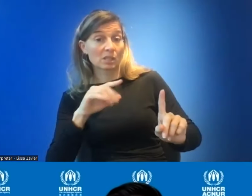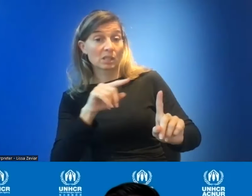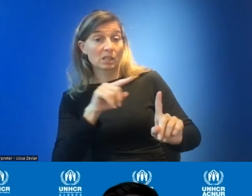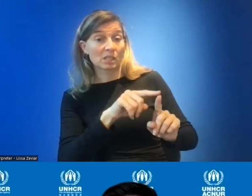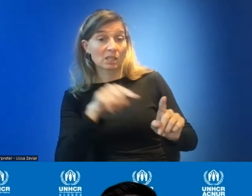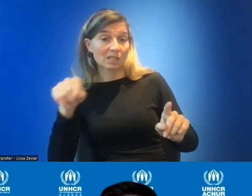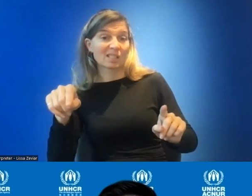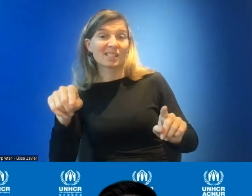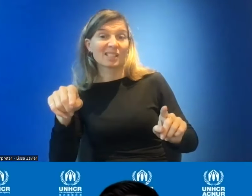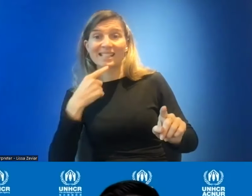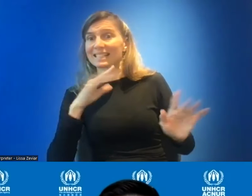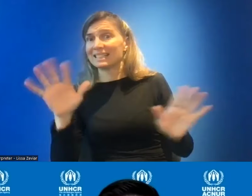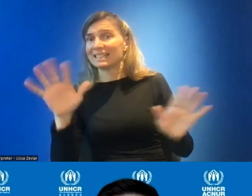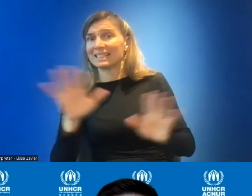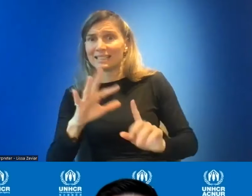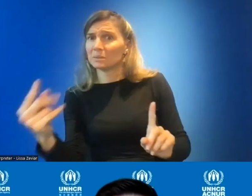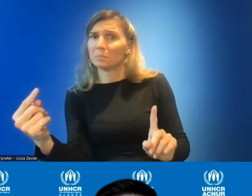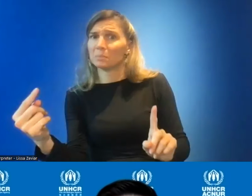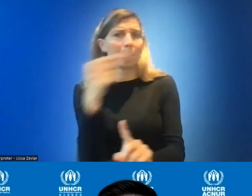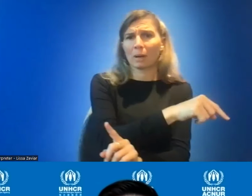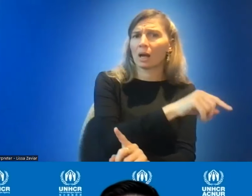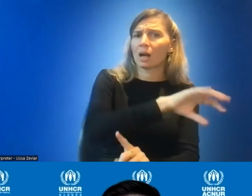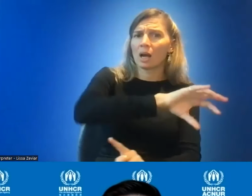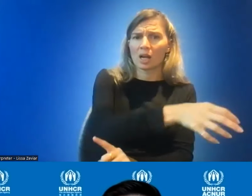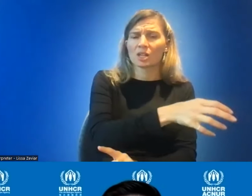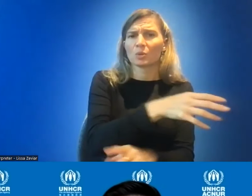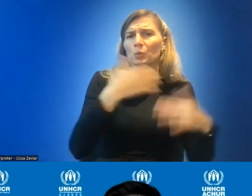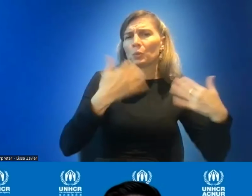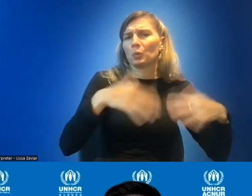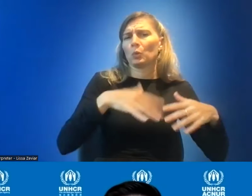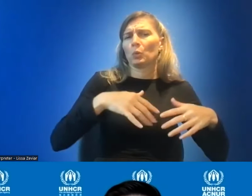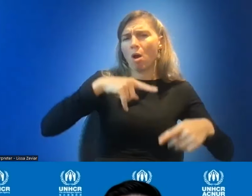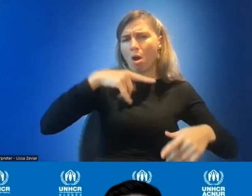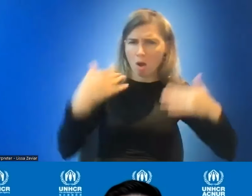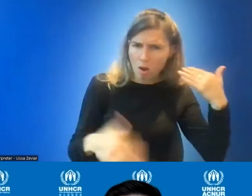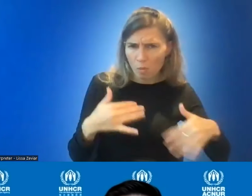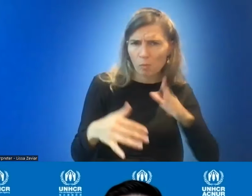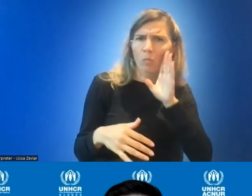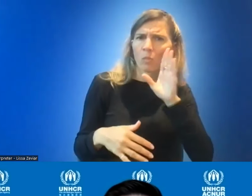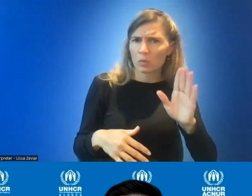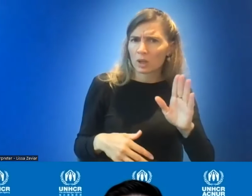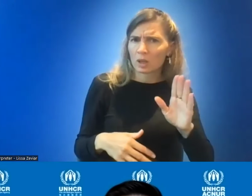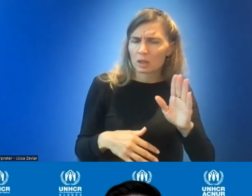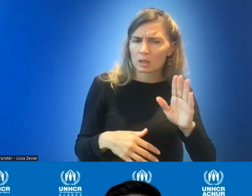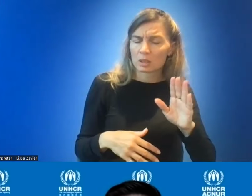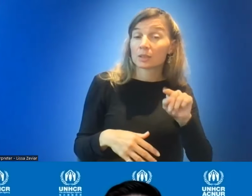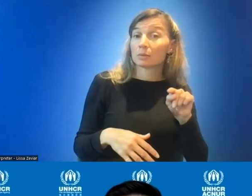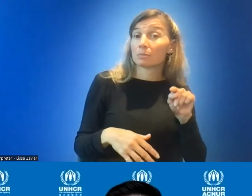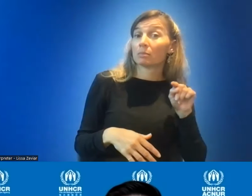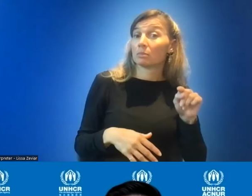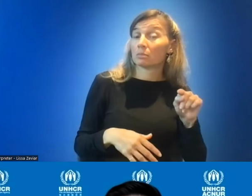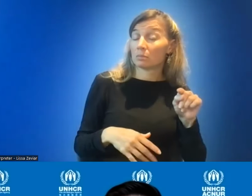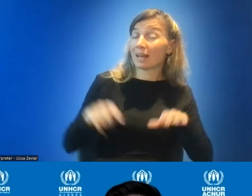irreparable harm when going back to the country that they were going deported to, I would assume that it's